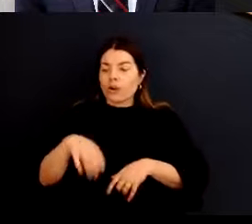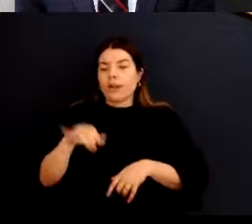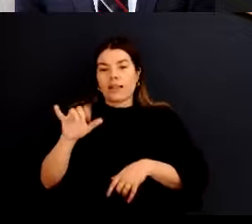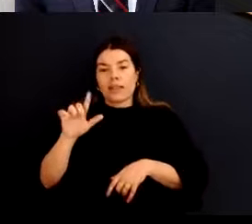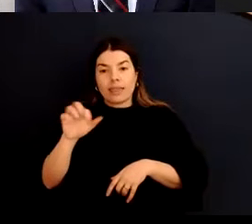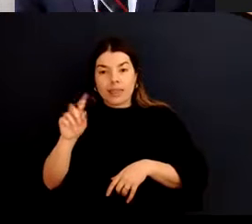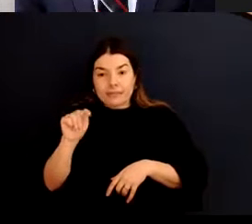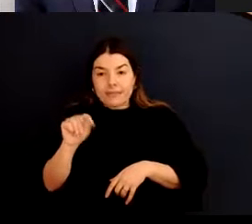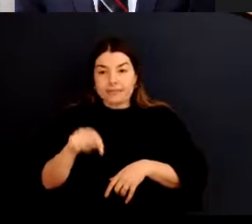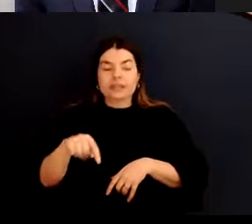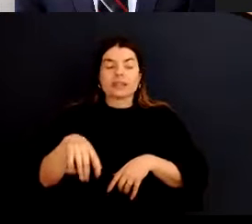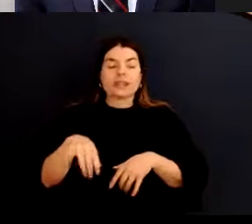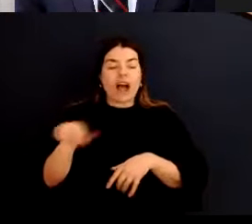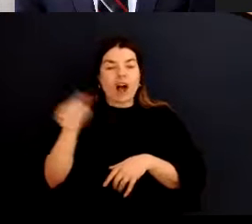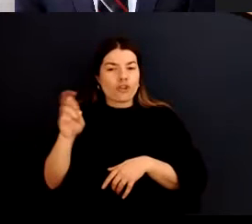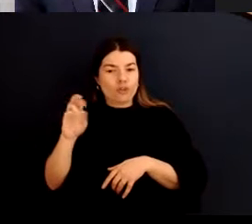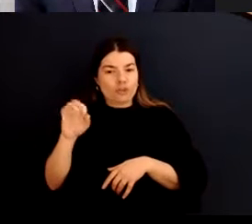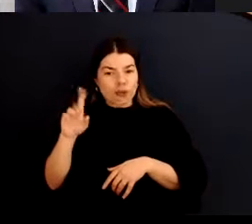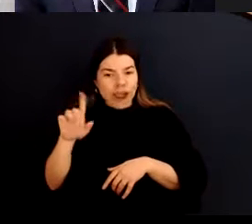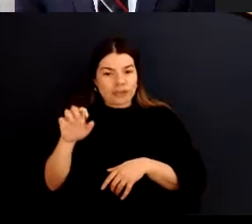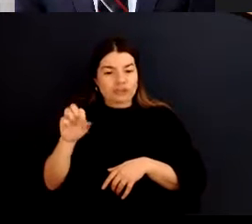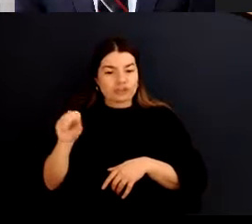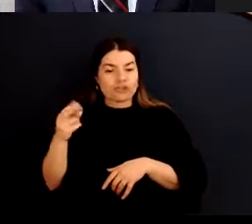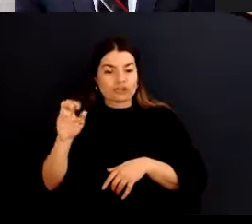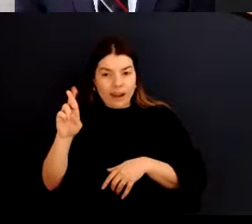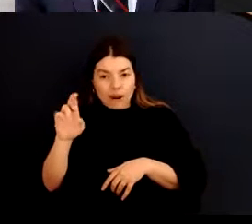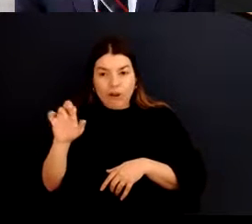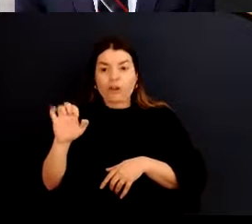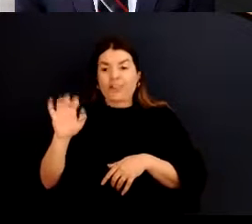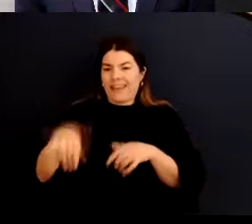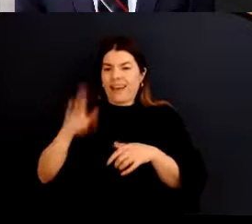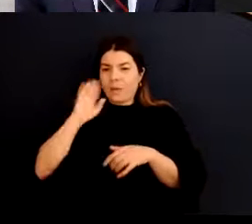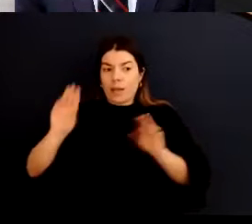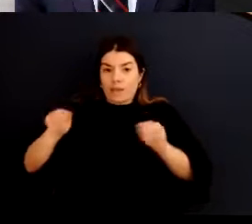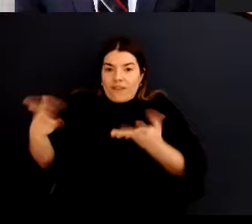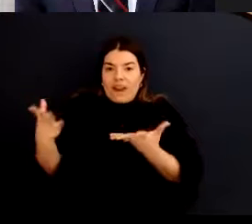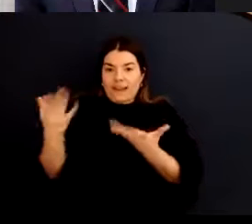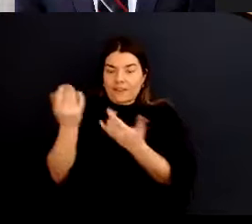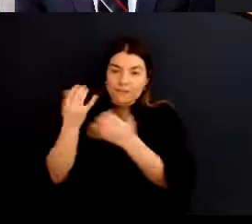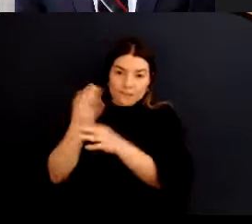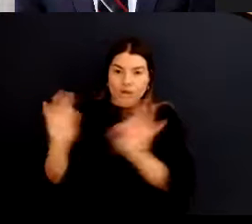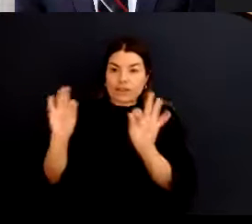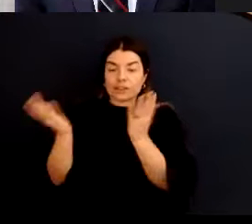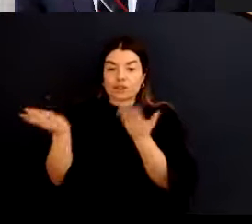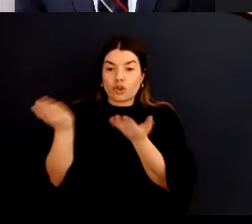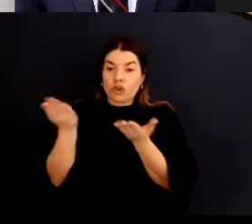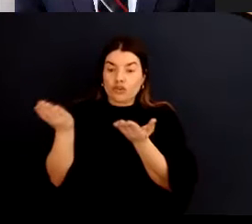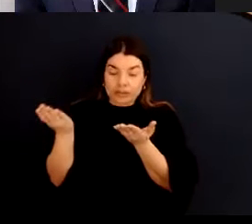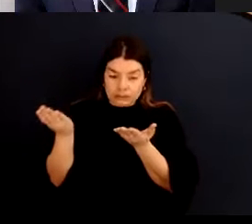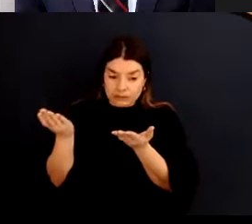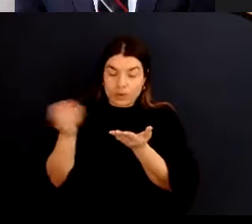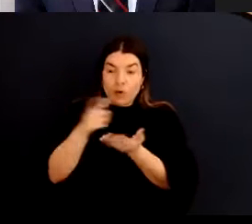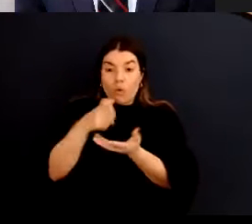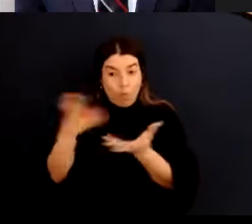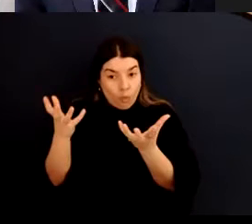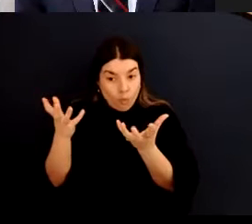on election day or from the time of early voting, that can provide free service to those individuals who want to go out